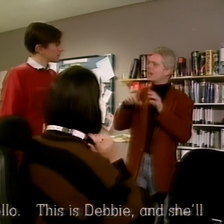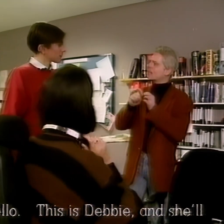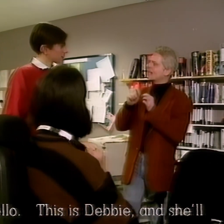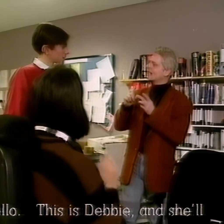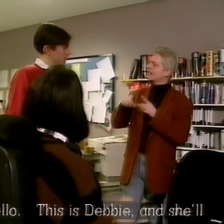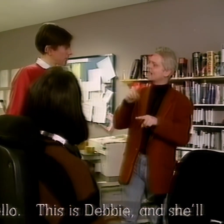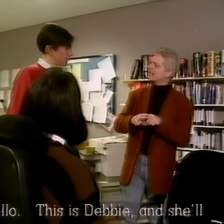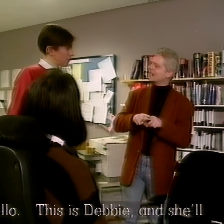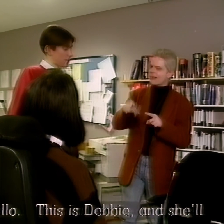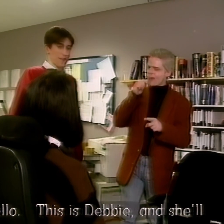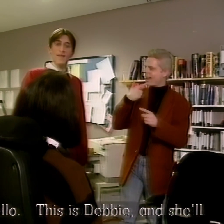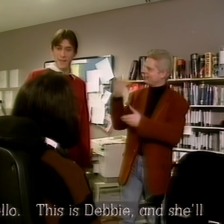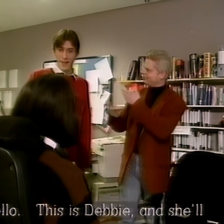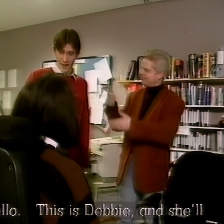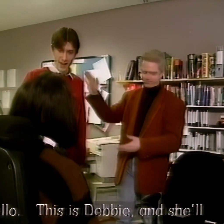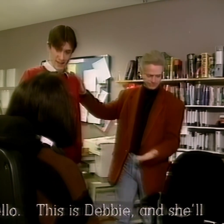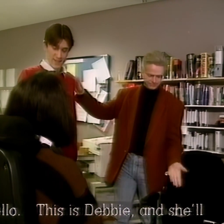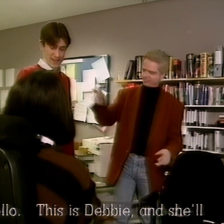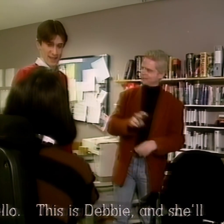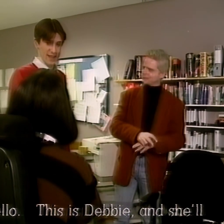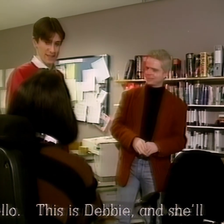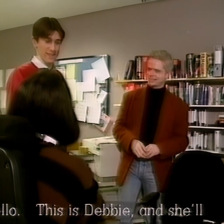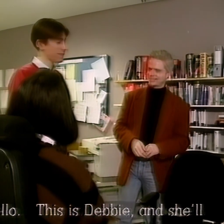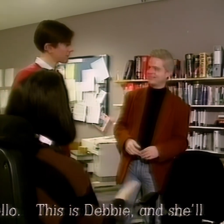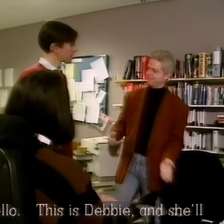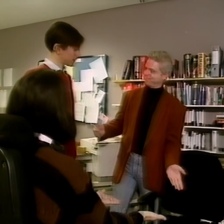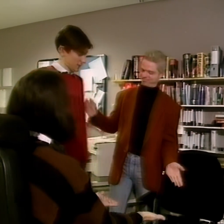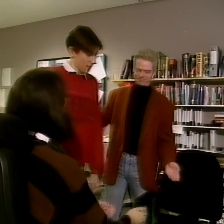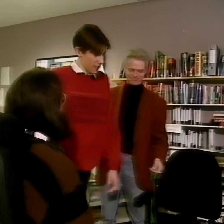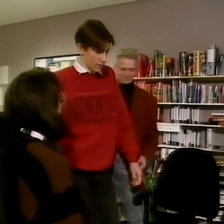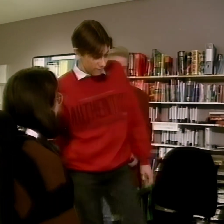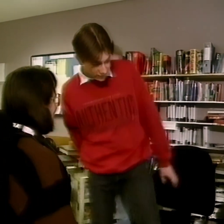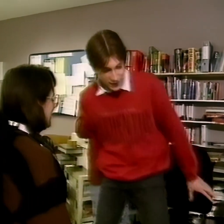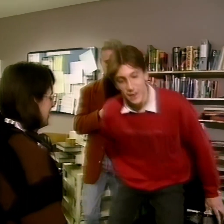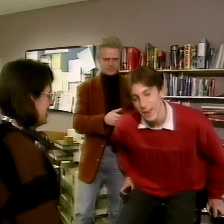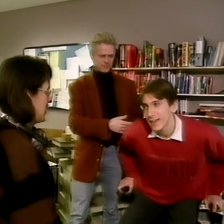Hello, this is Debbie, and she'll explain the whole thing to you. Sit down here.